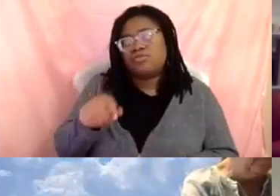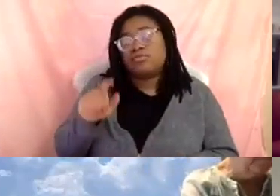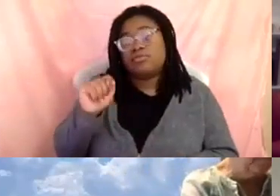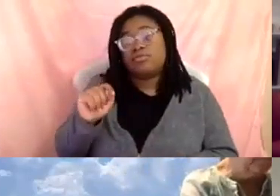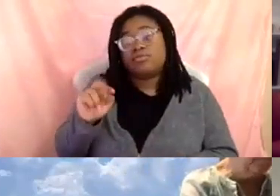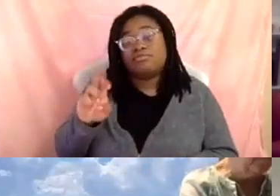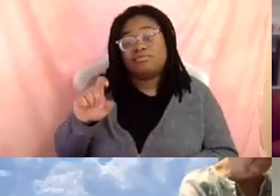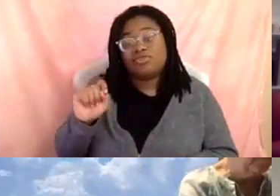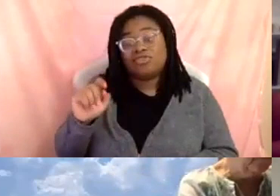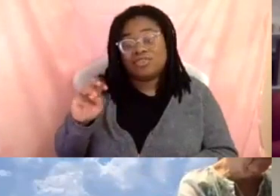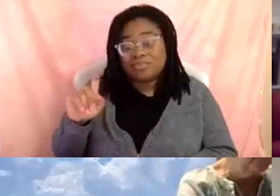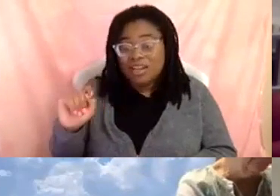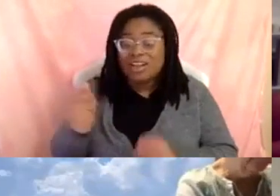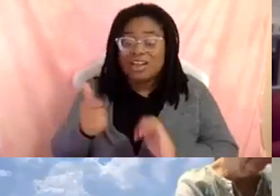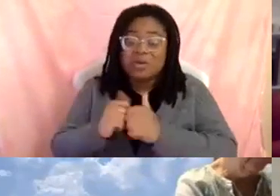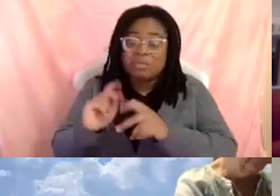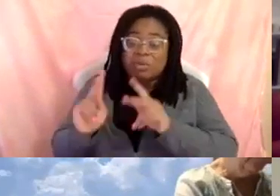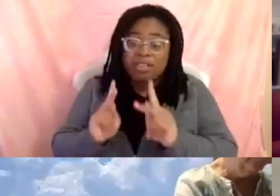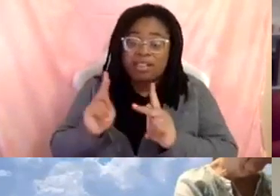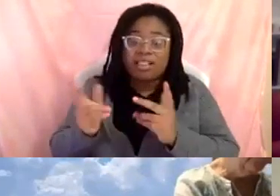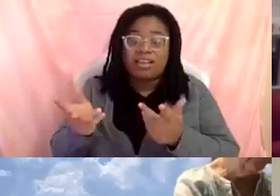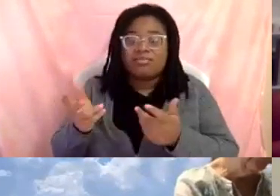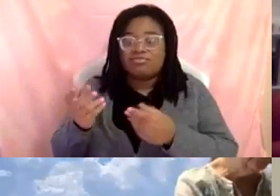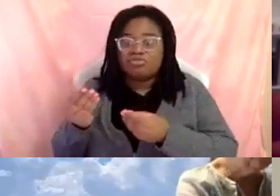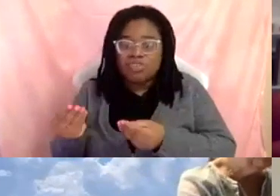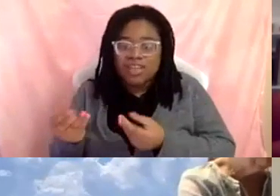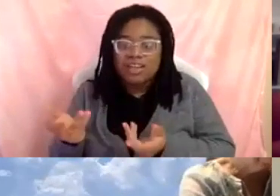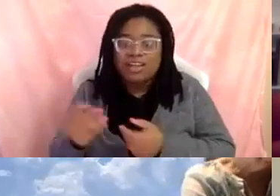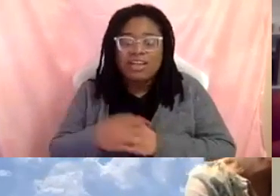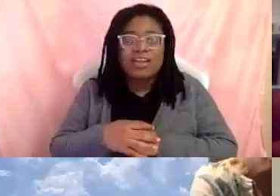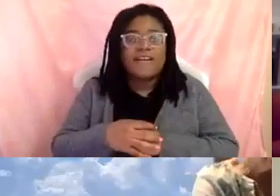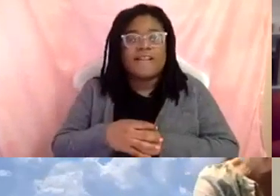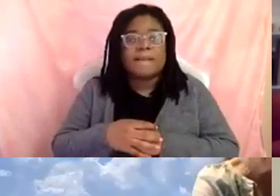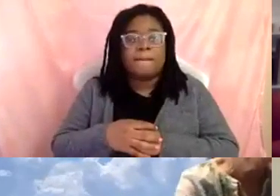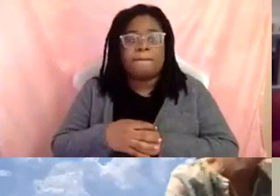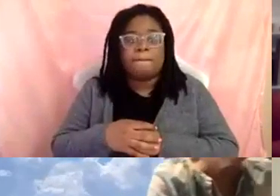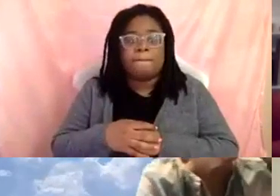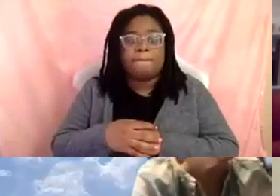how people are treated Excellent.